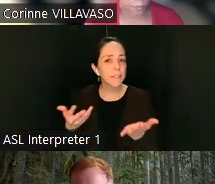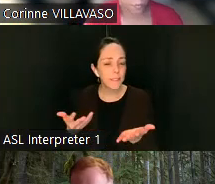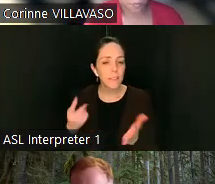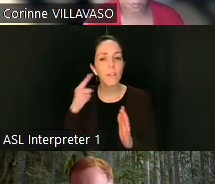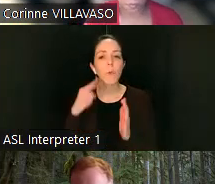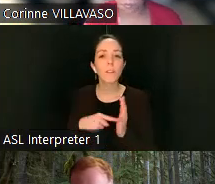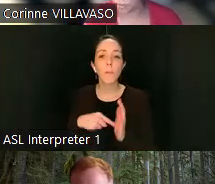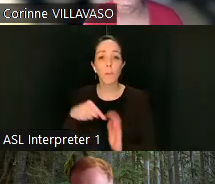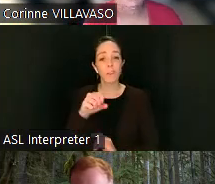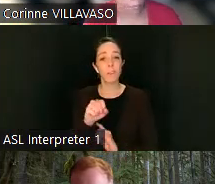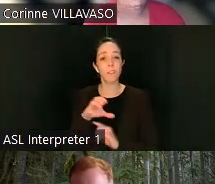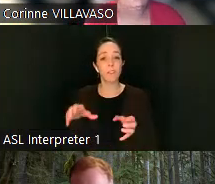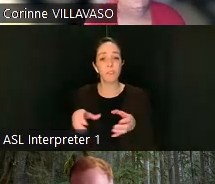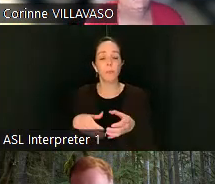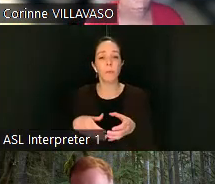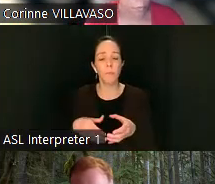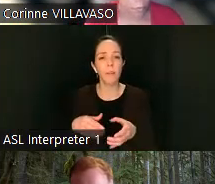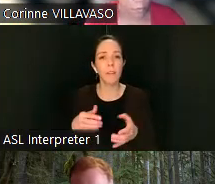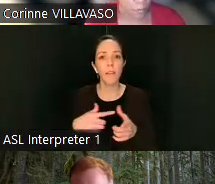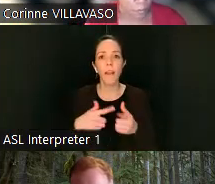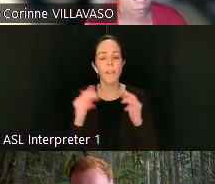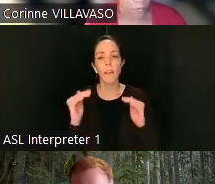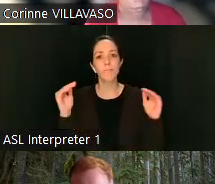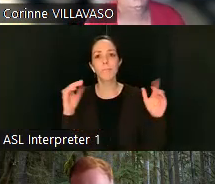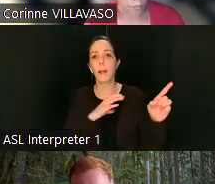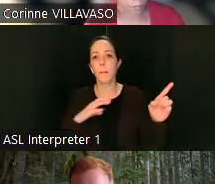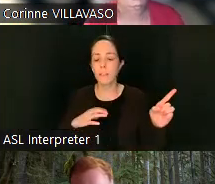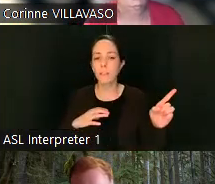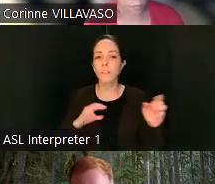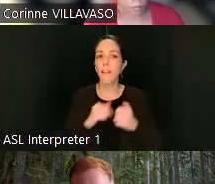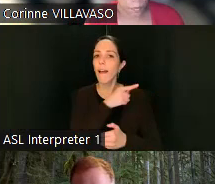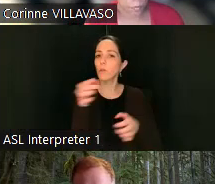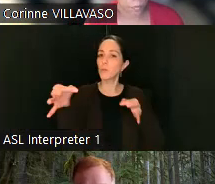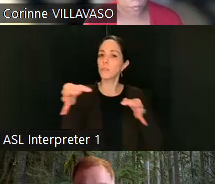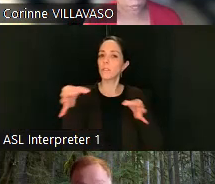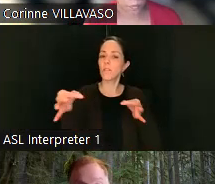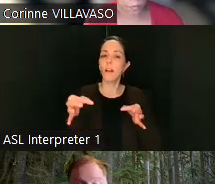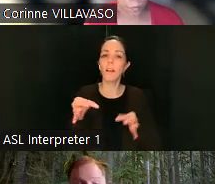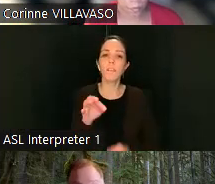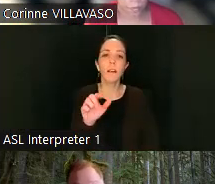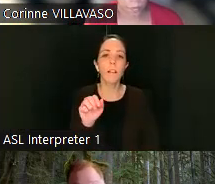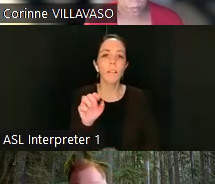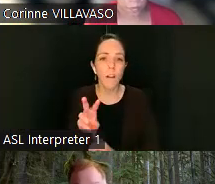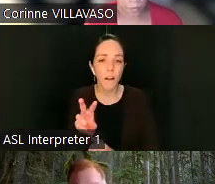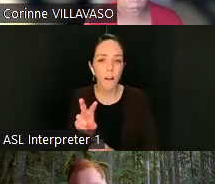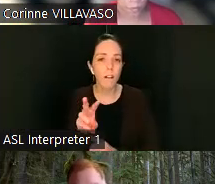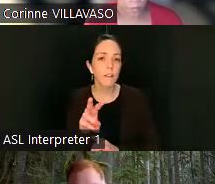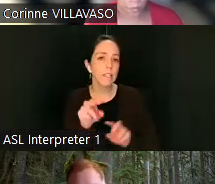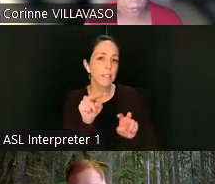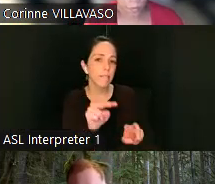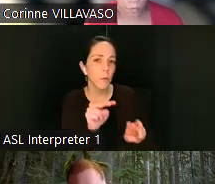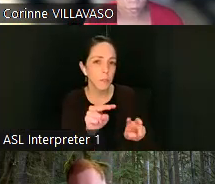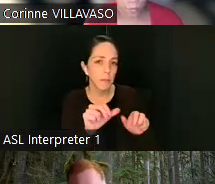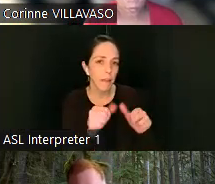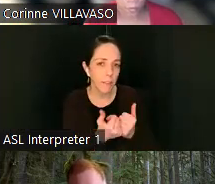subcommittee and eventually how does the commission define law enforcement agency in terms of, you know, what other, where does that